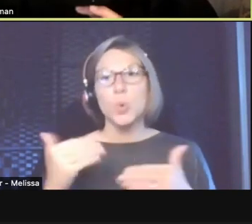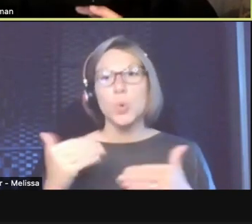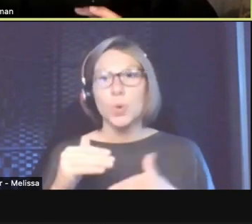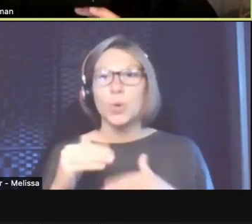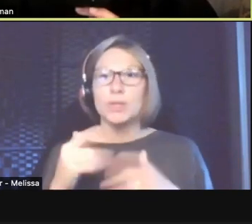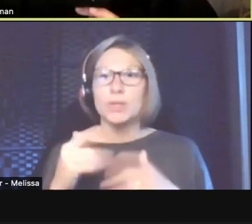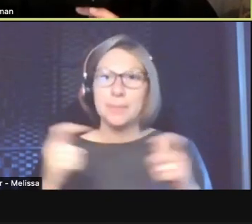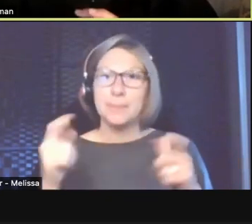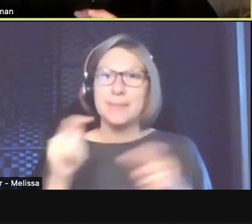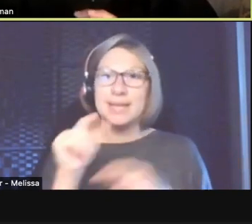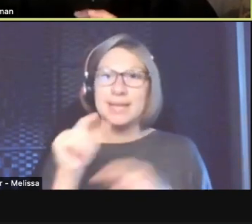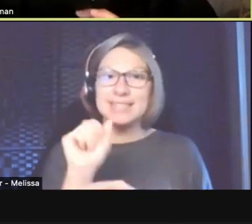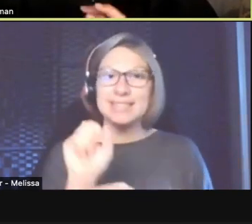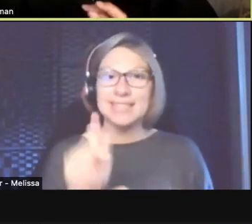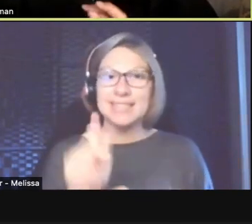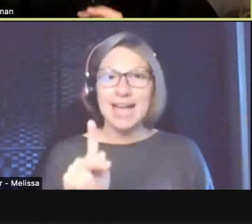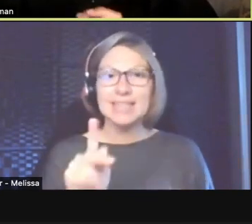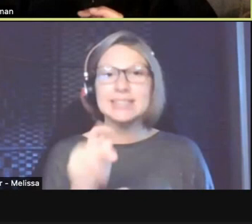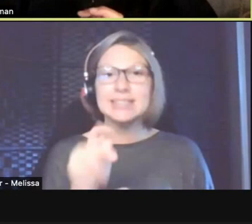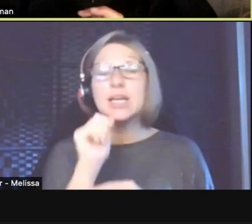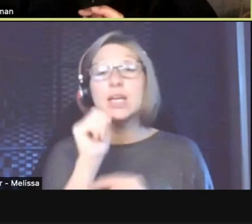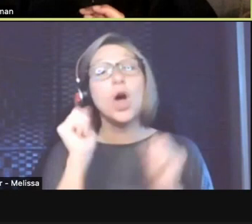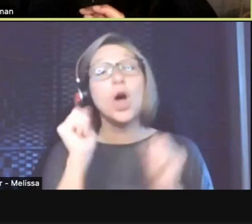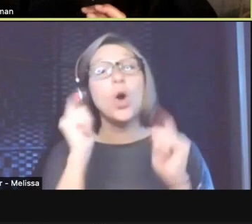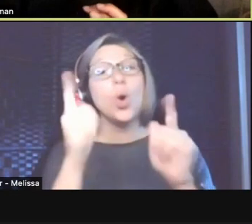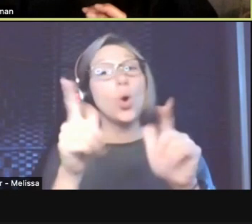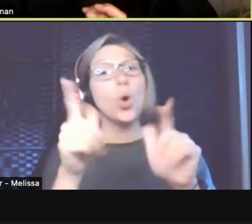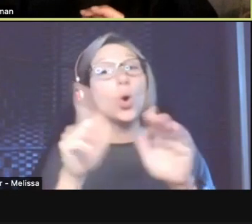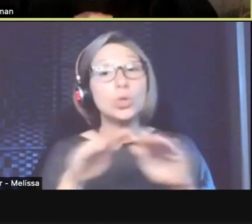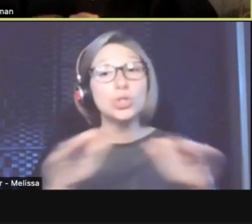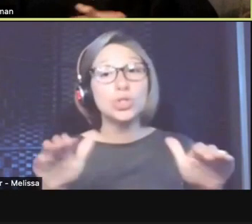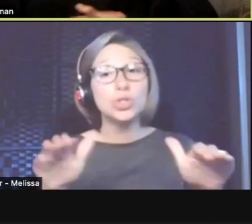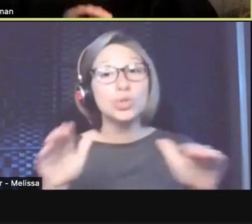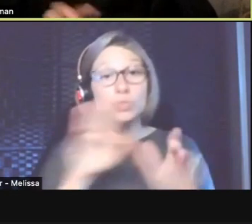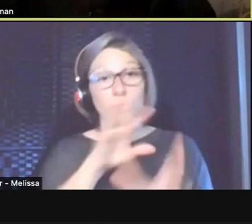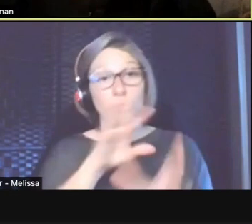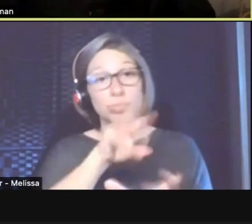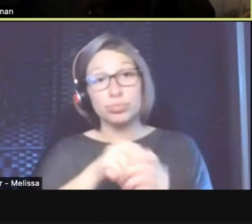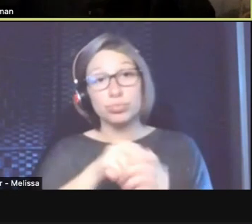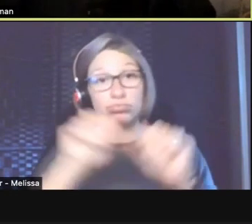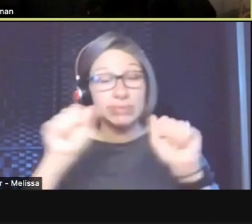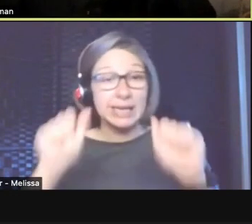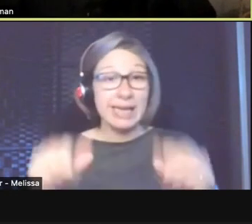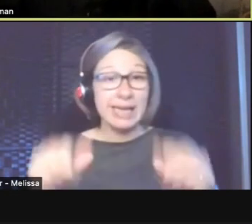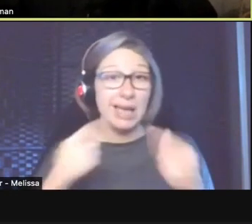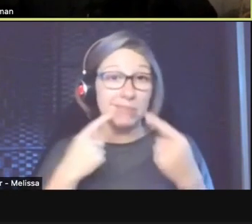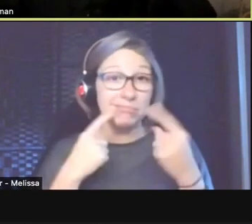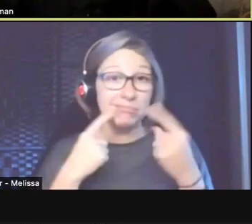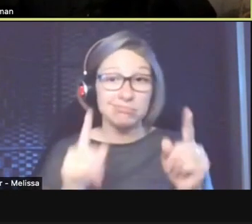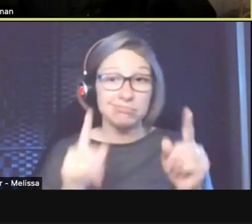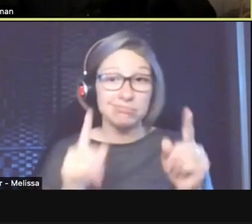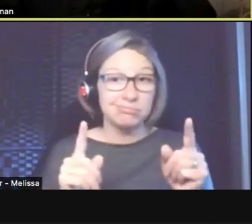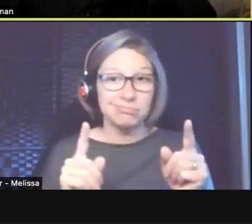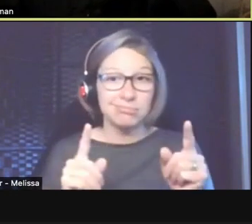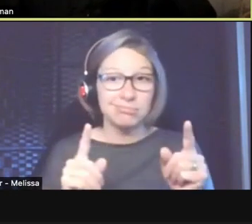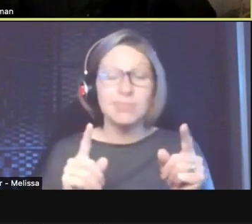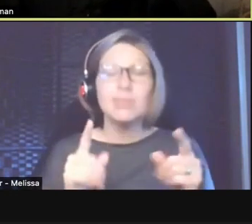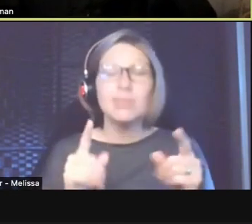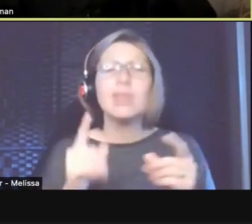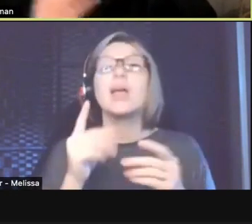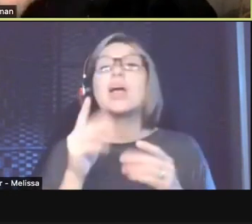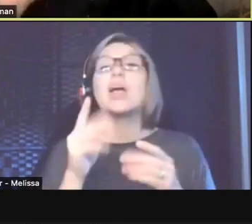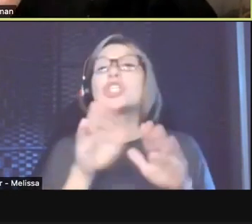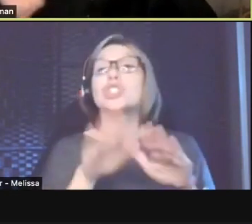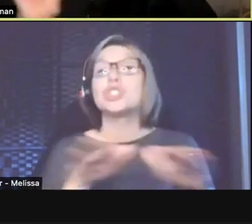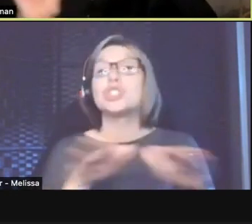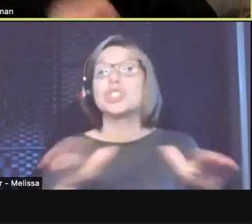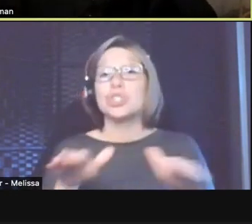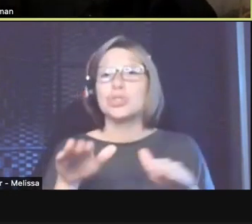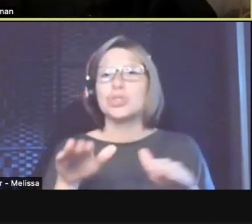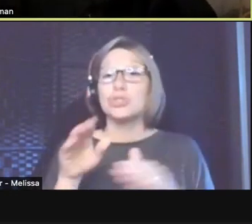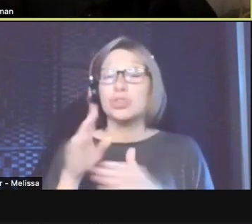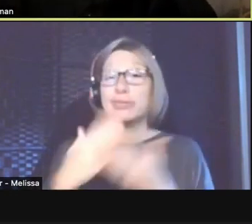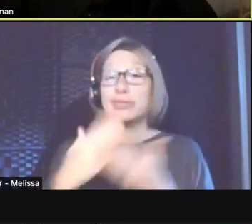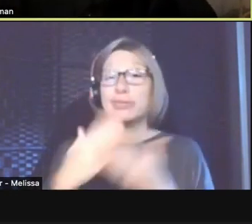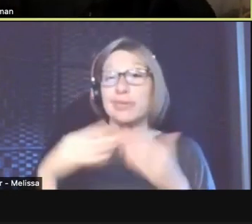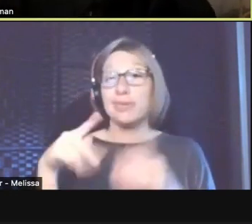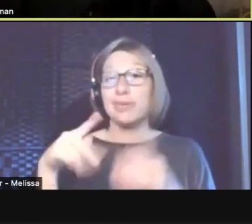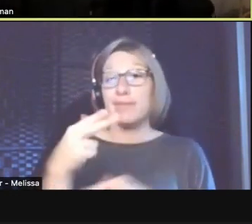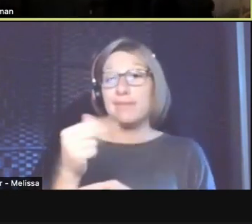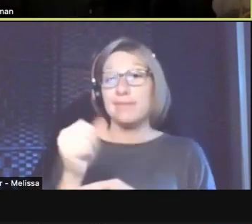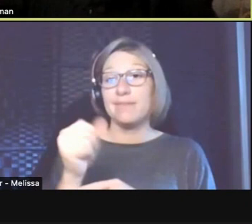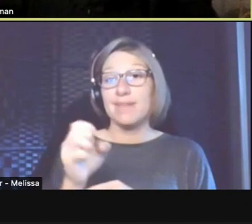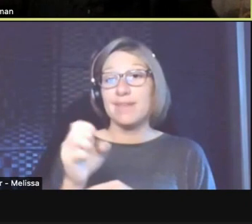all children can participate in this activity, and not children who are in phase one of any, level